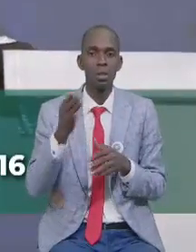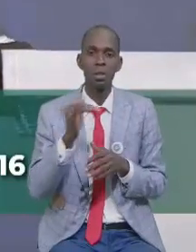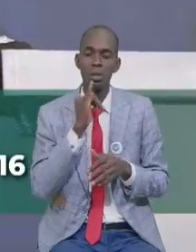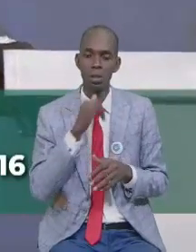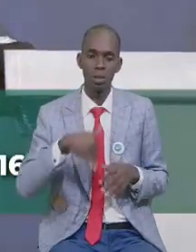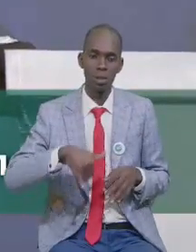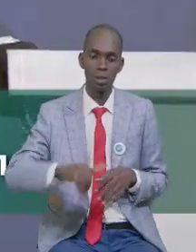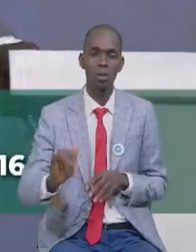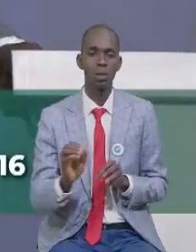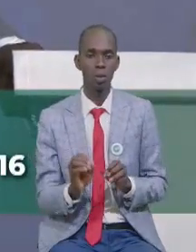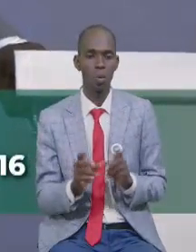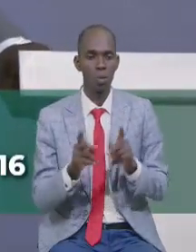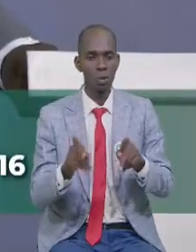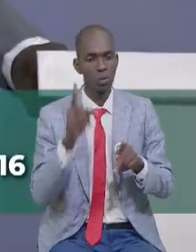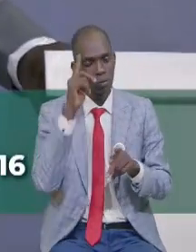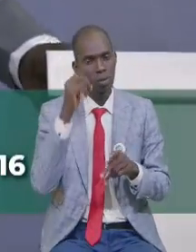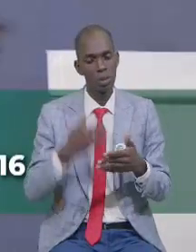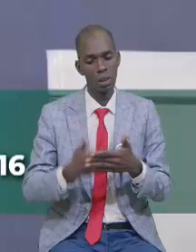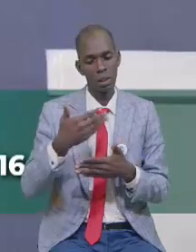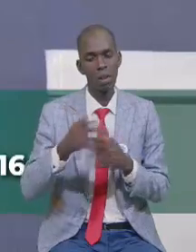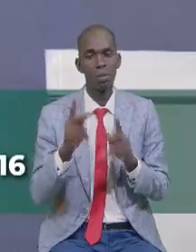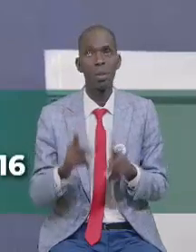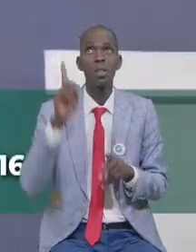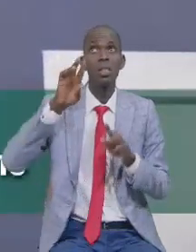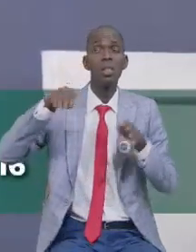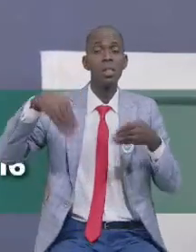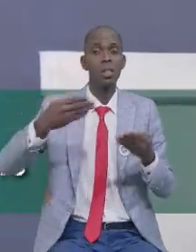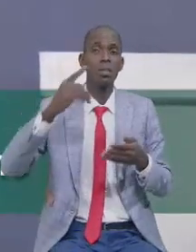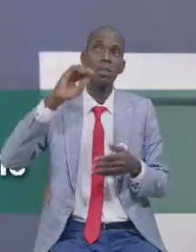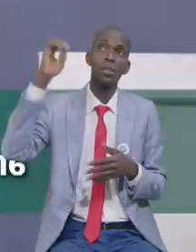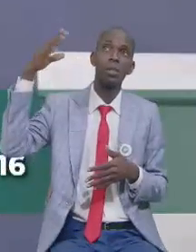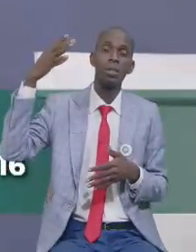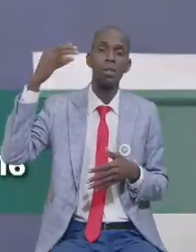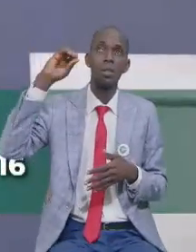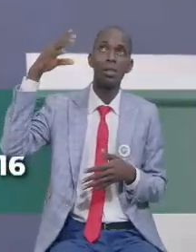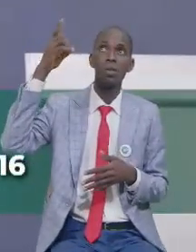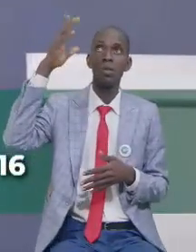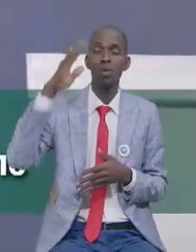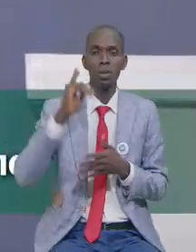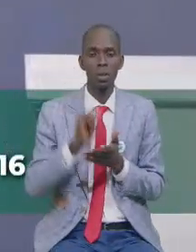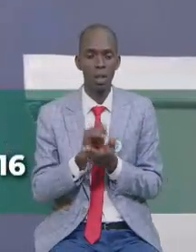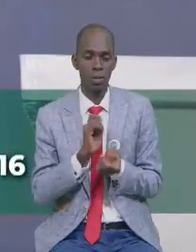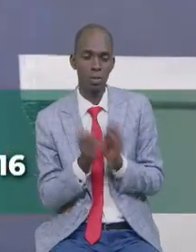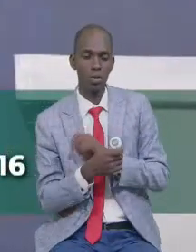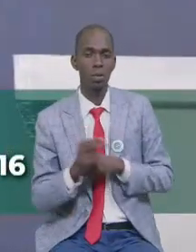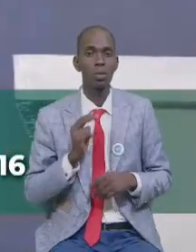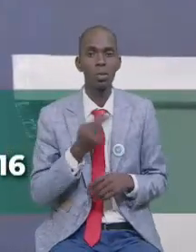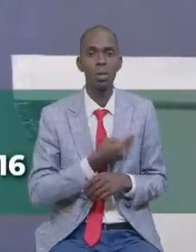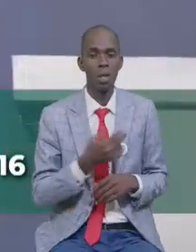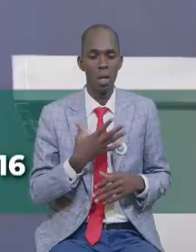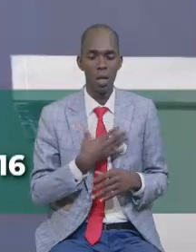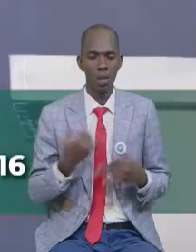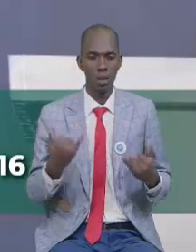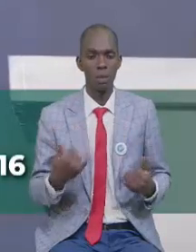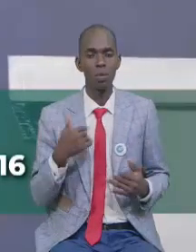person. And he gives the grace. It's the grace of God that then turns us around and we become the sons of